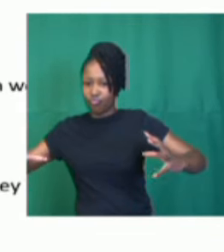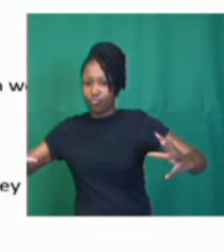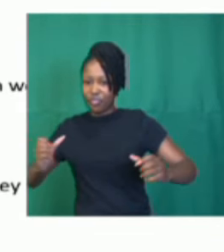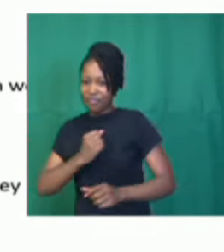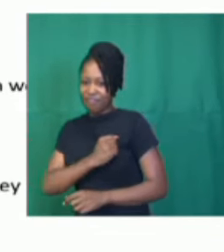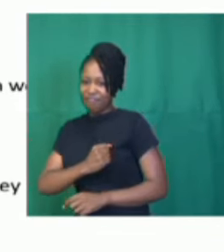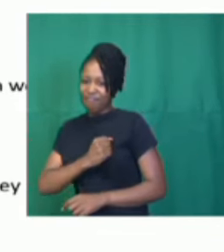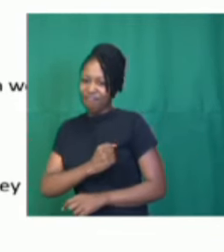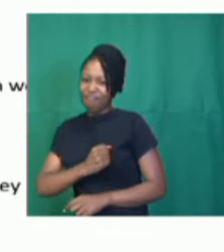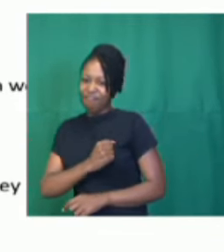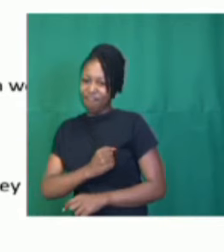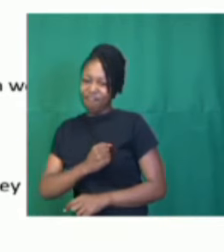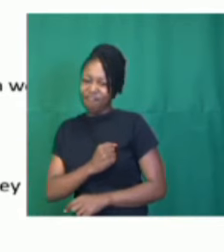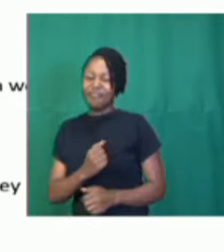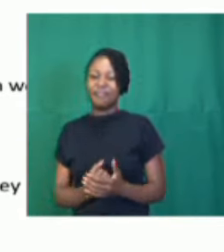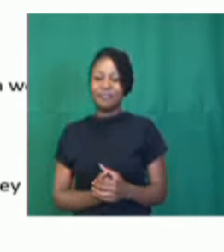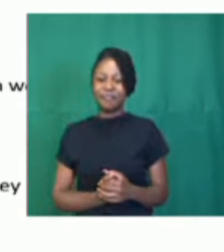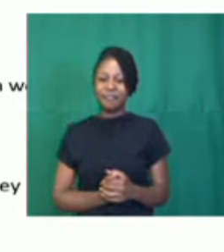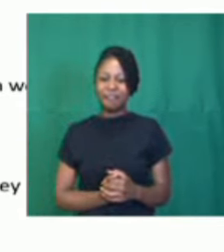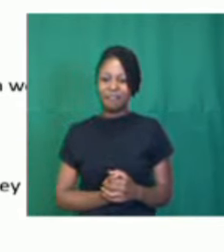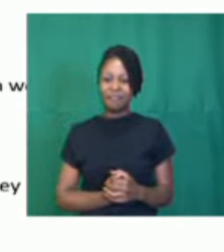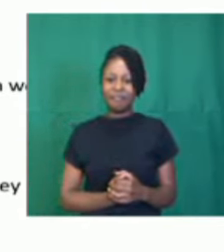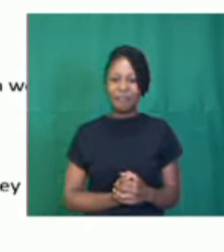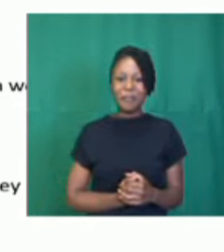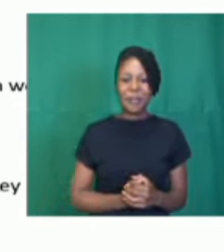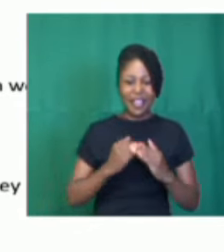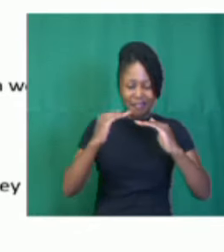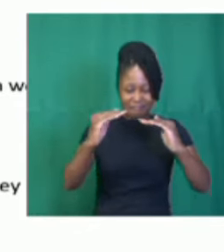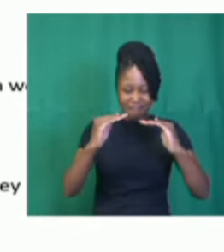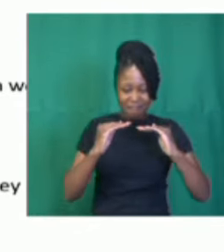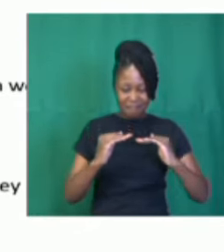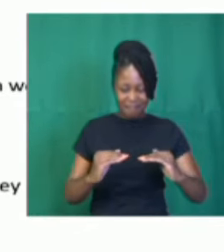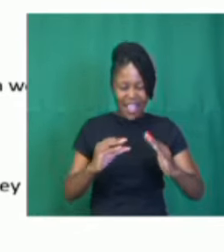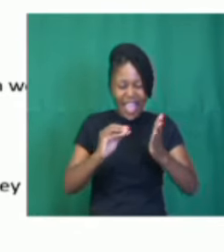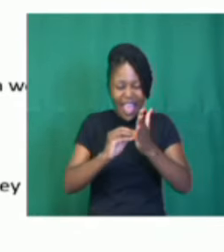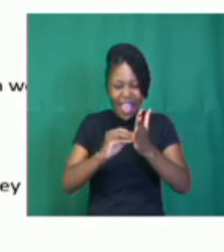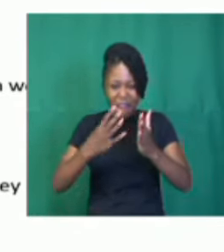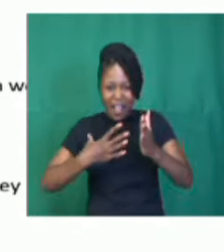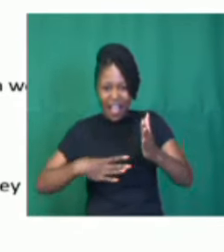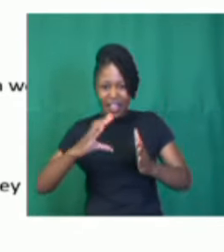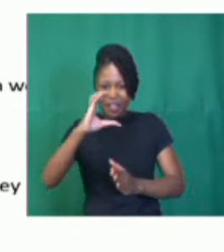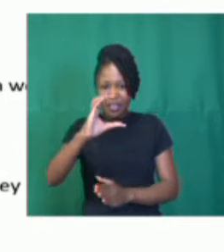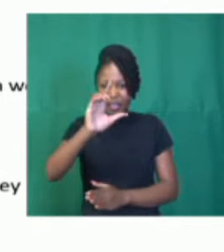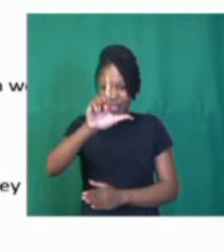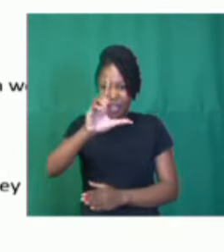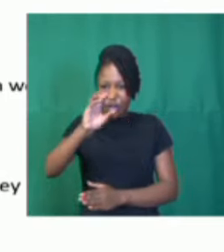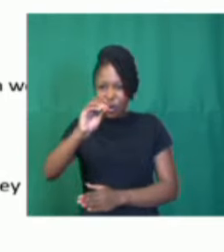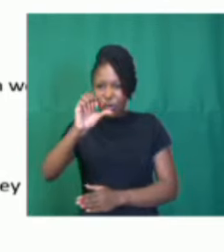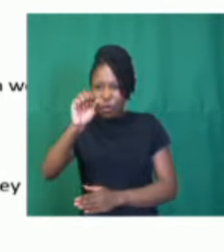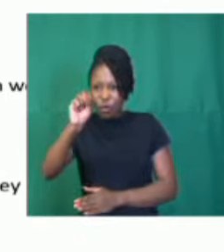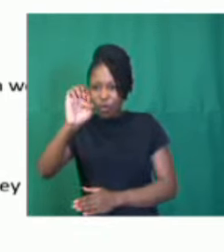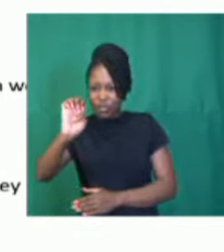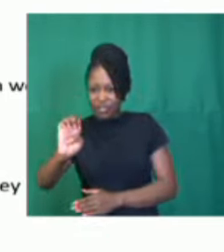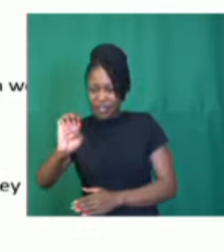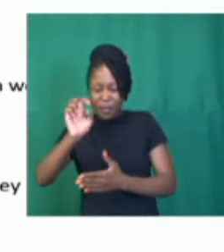everyone. All right, let us go into close reading. When you're going to practice close reading, there are 3 important